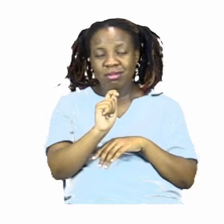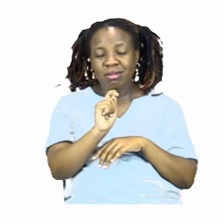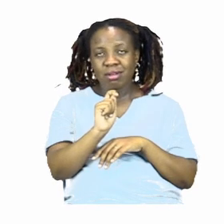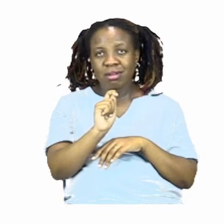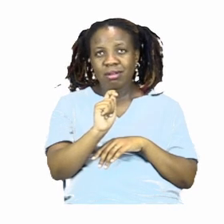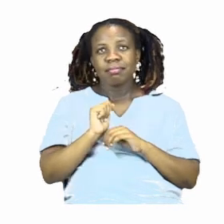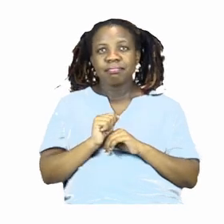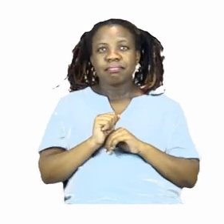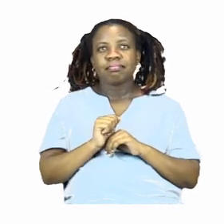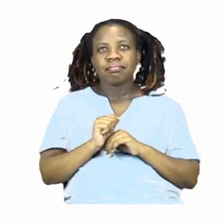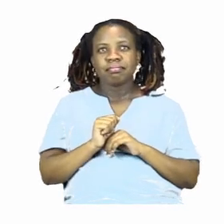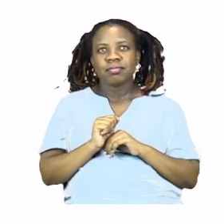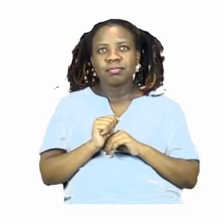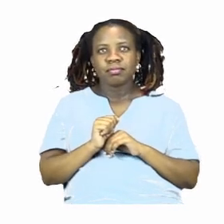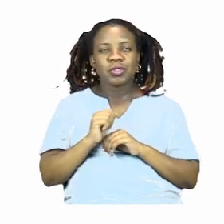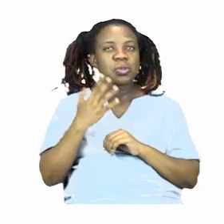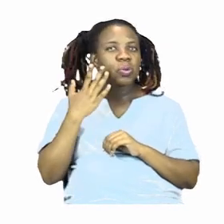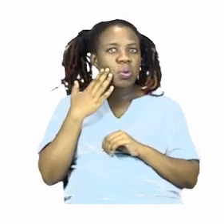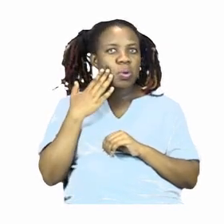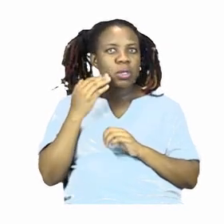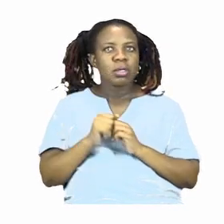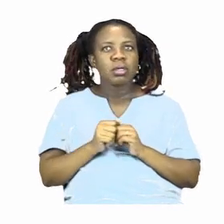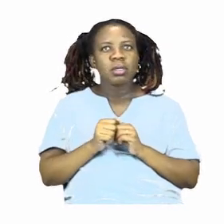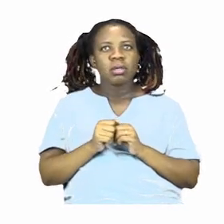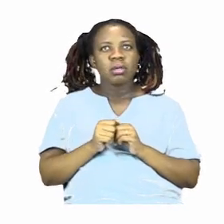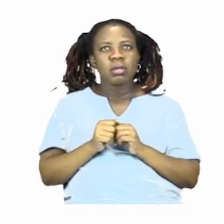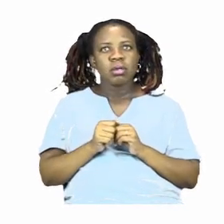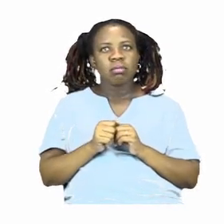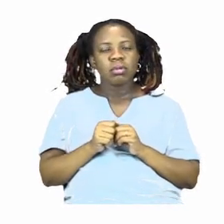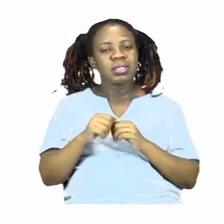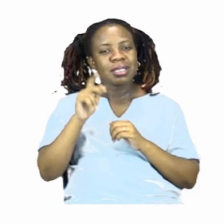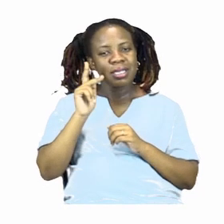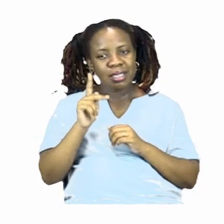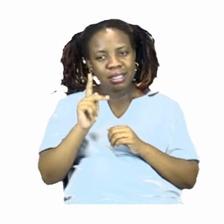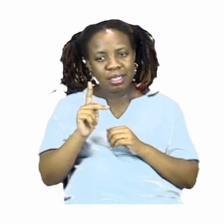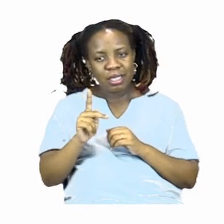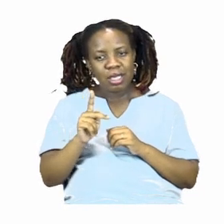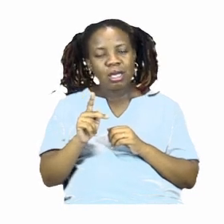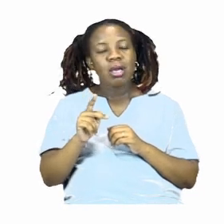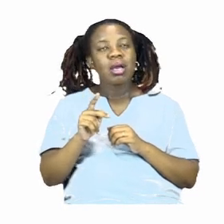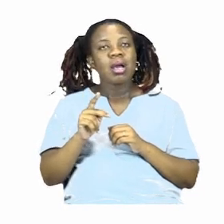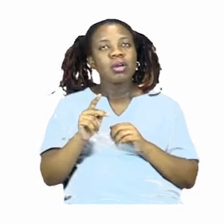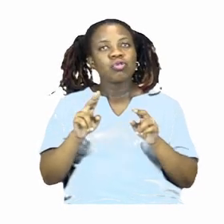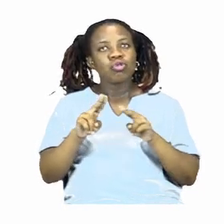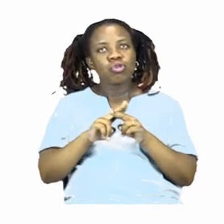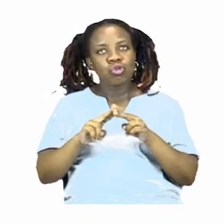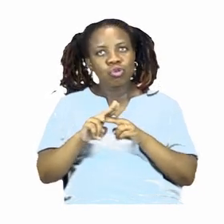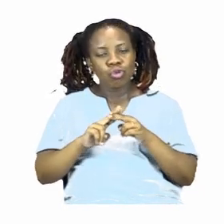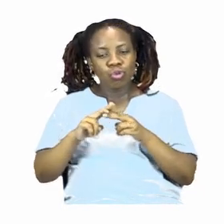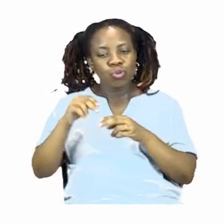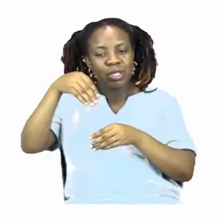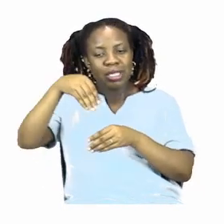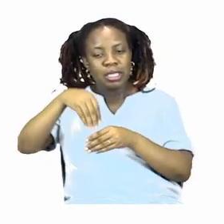And then we also have some examples of when we use the preposition in and when we can use